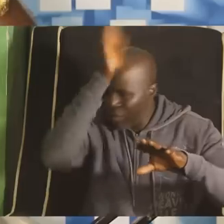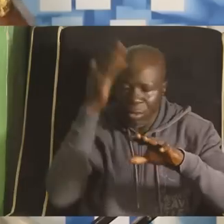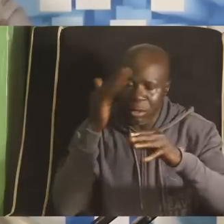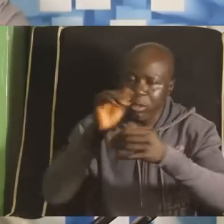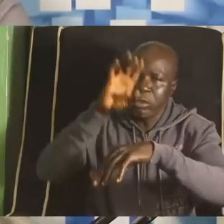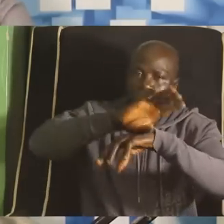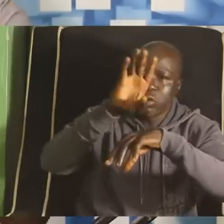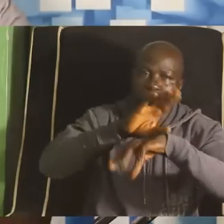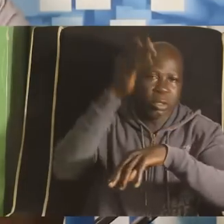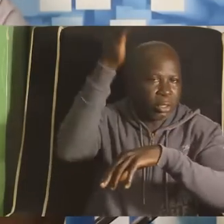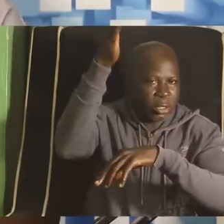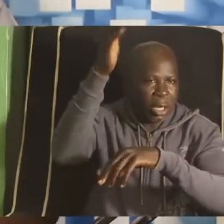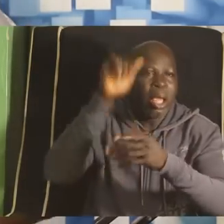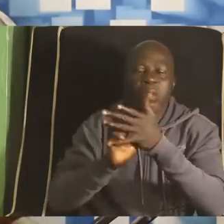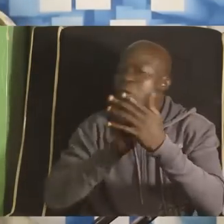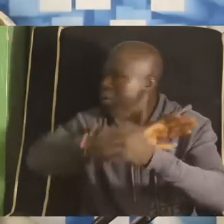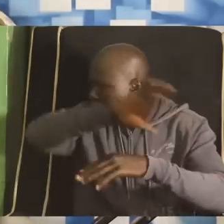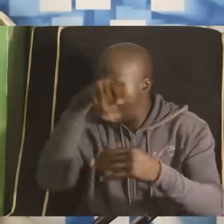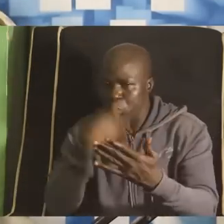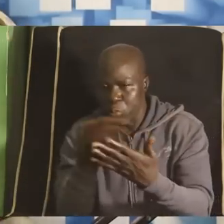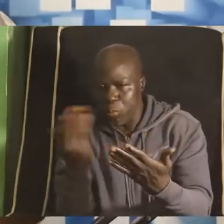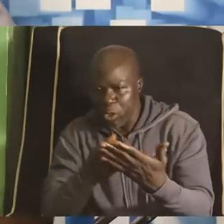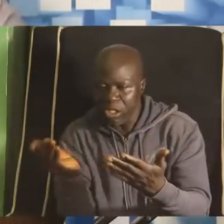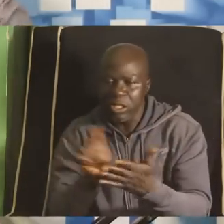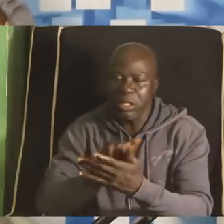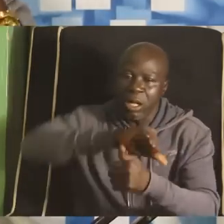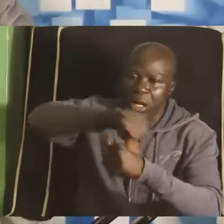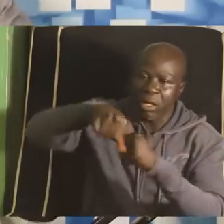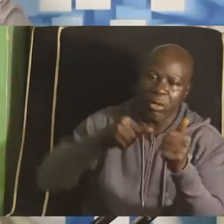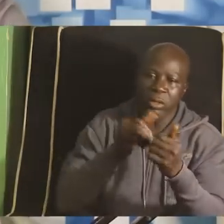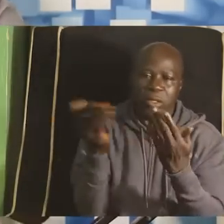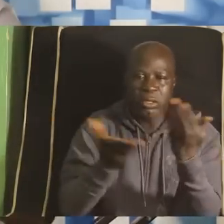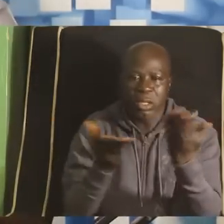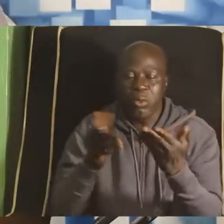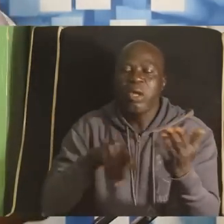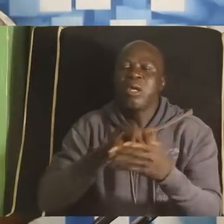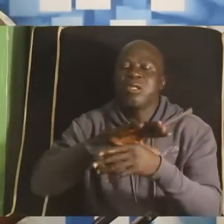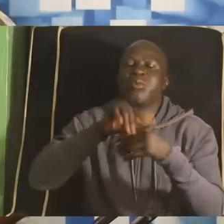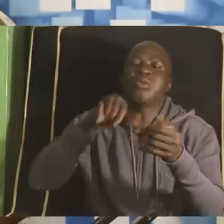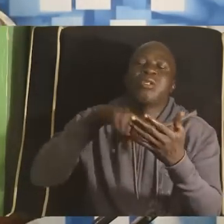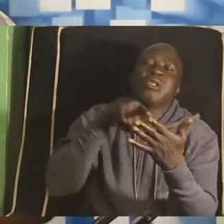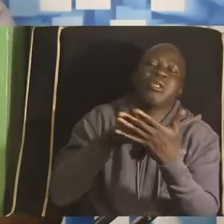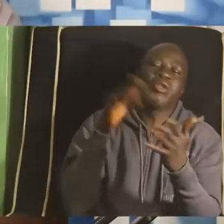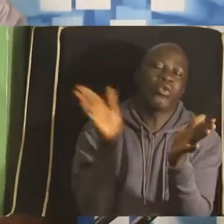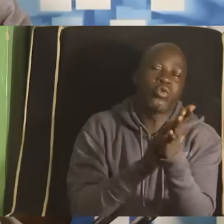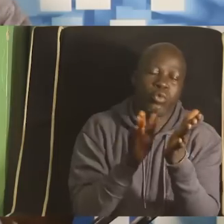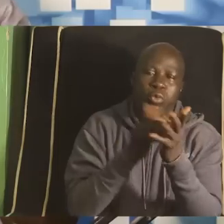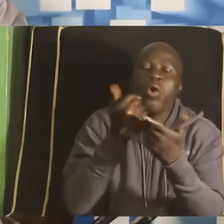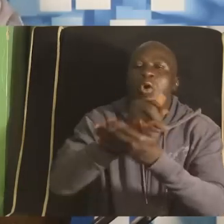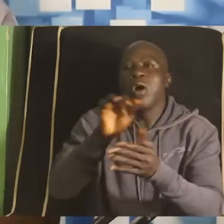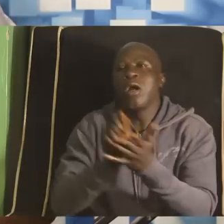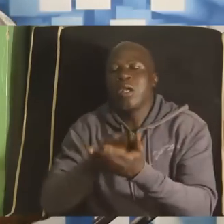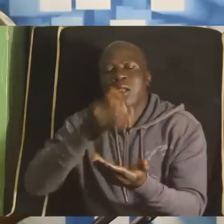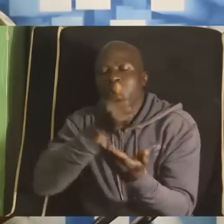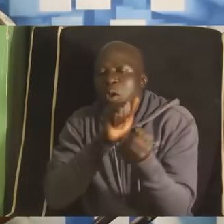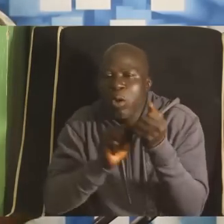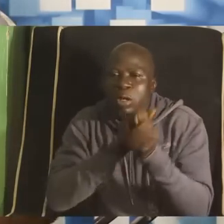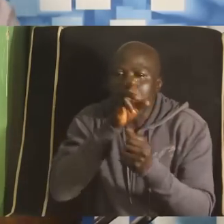he's there. My meets you. Oh, you are not. Brighter school. The command law. Go to Brighter school. New Western